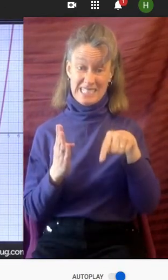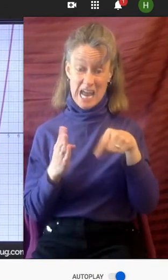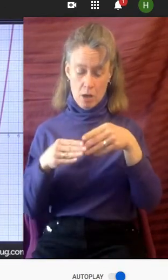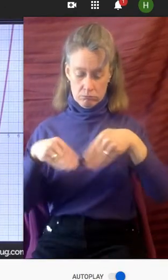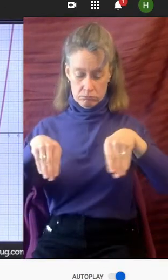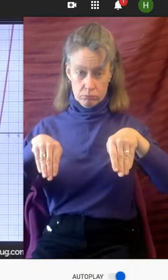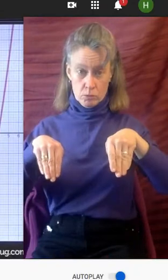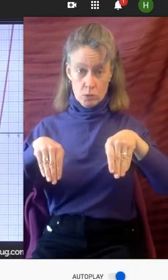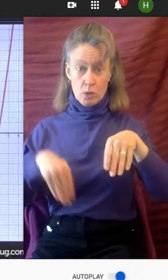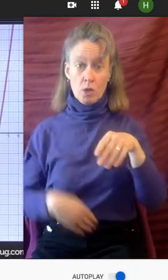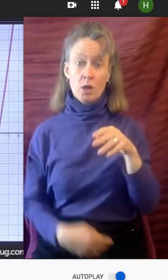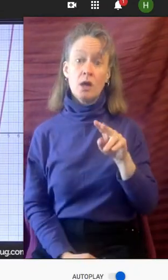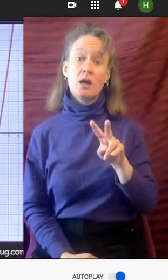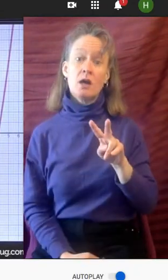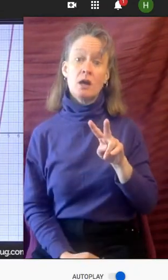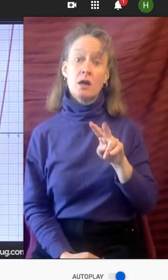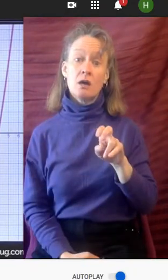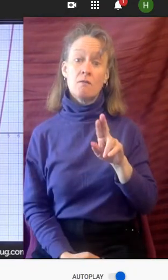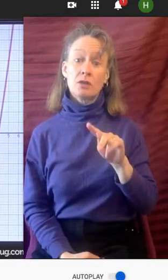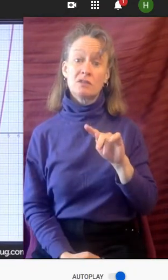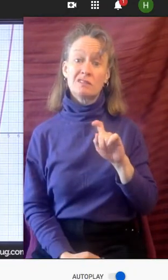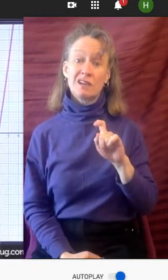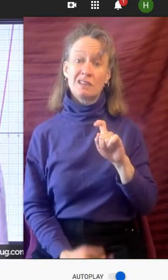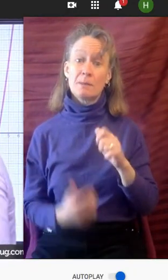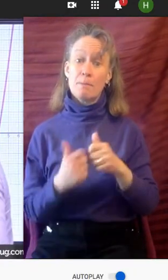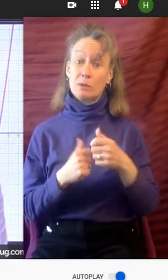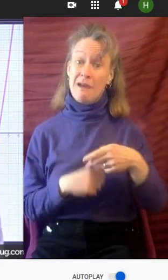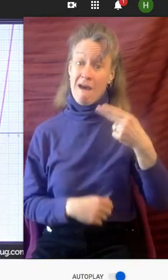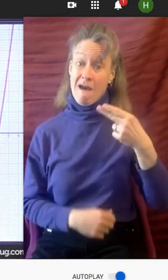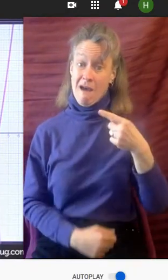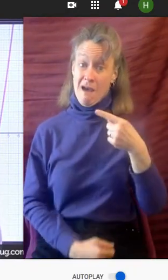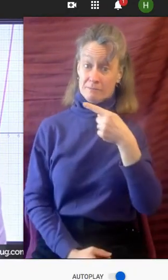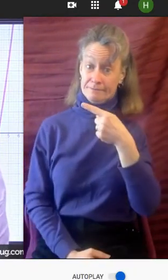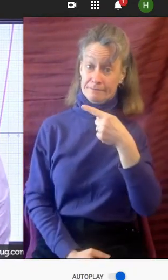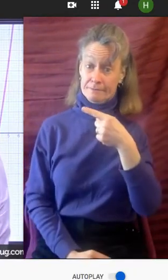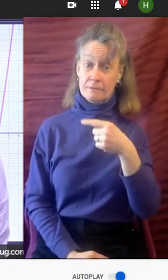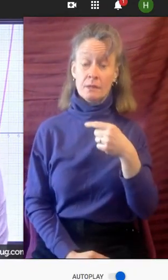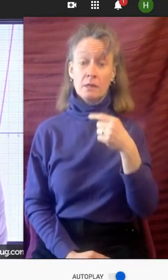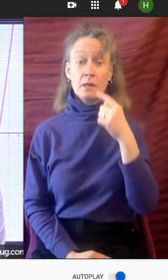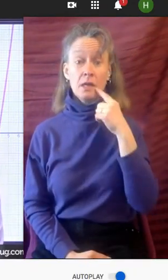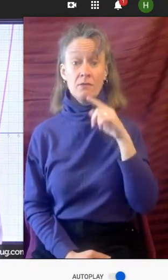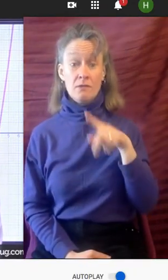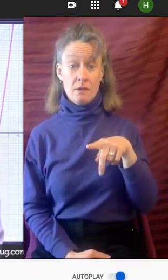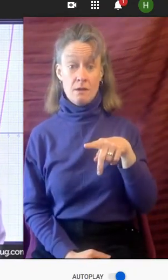the highest point. Now, for a parabola opening up,